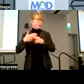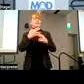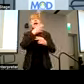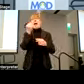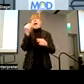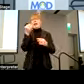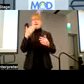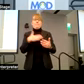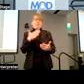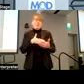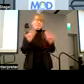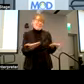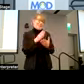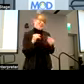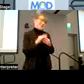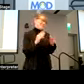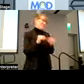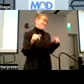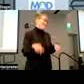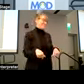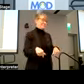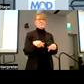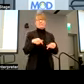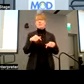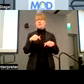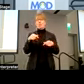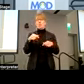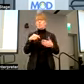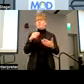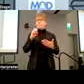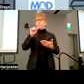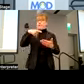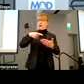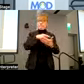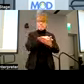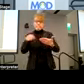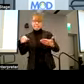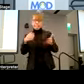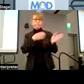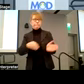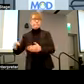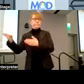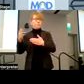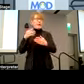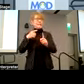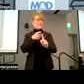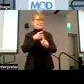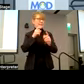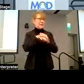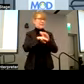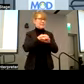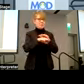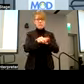this. So the road map. What is digital accessibility? Massachusetts track record of digital accessibility,